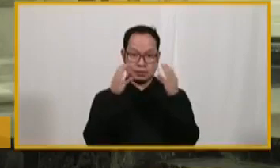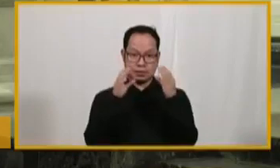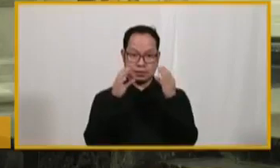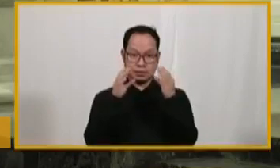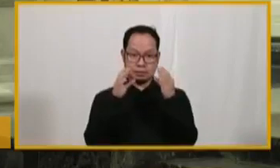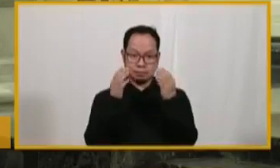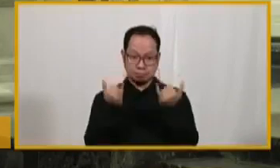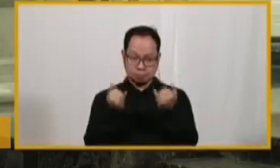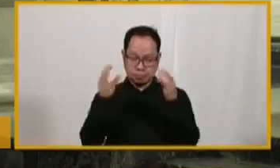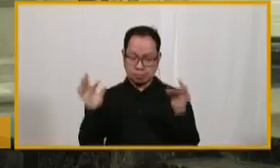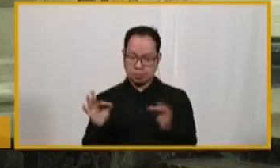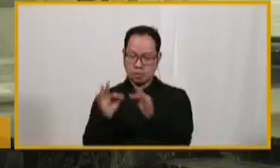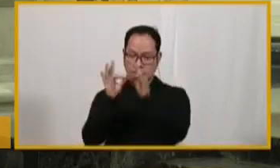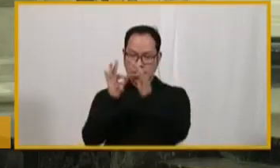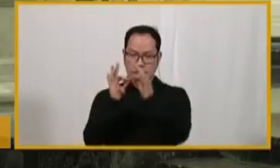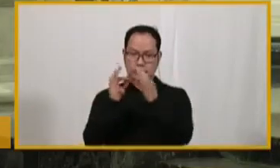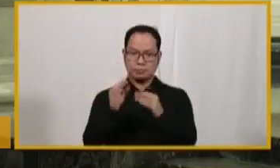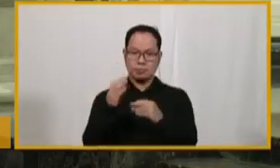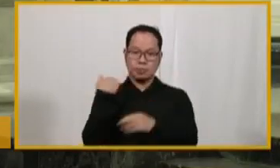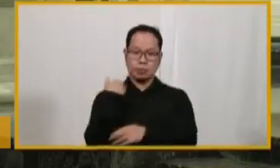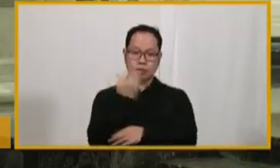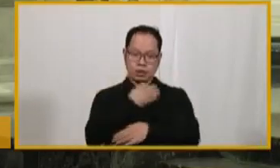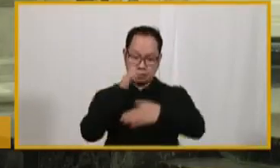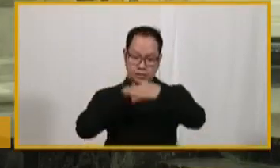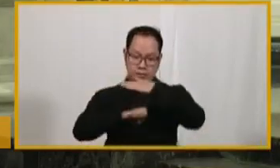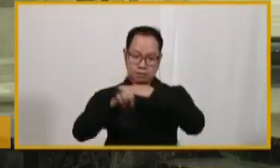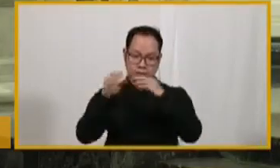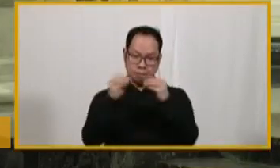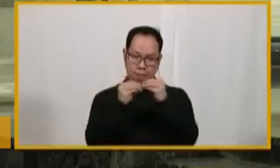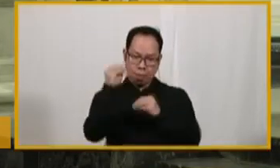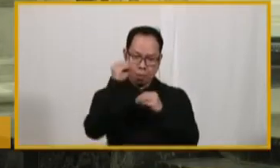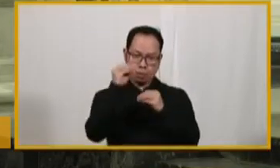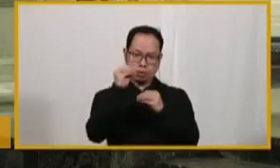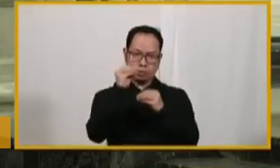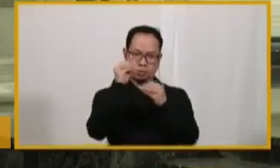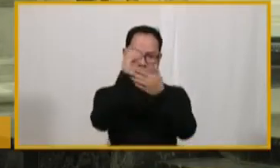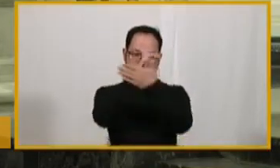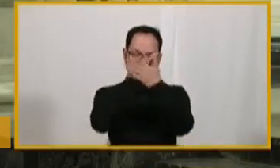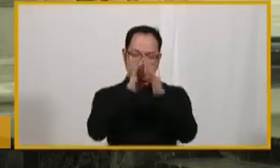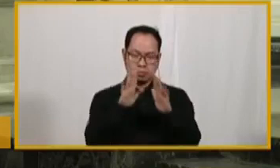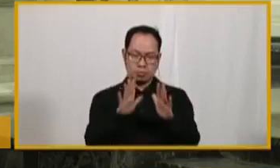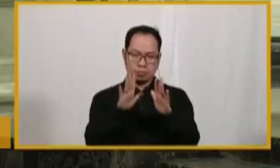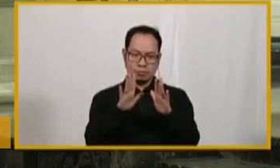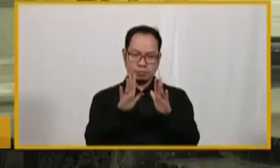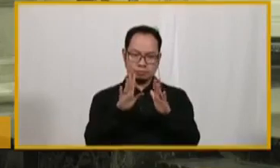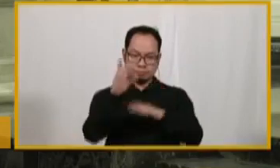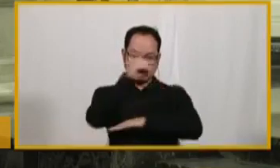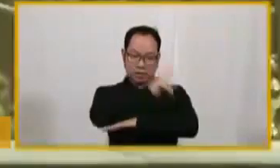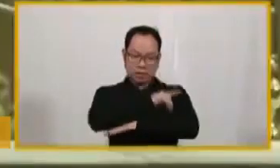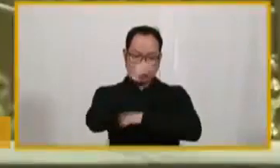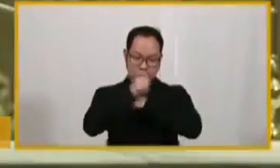Mass, we enter into the most solemn days of the year.